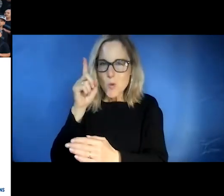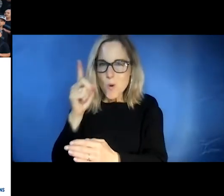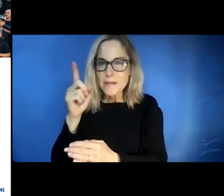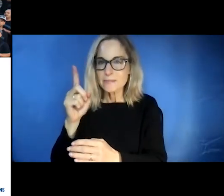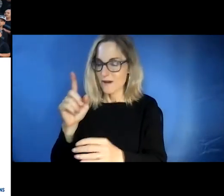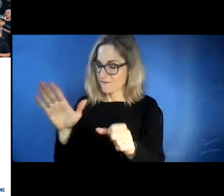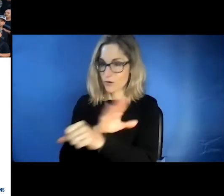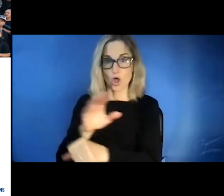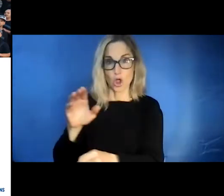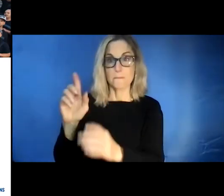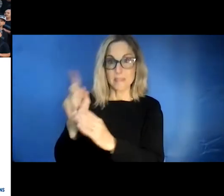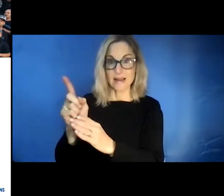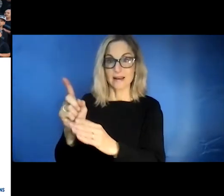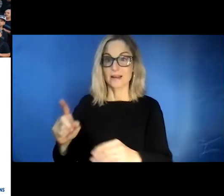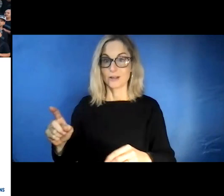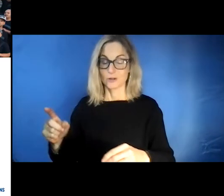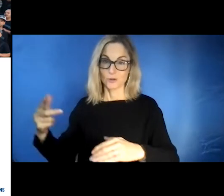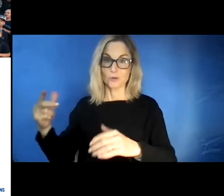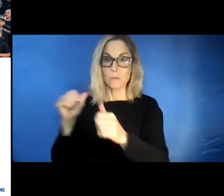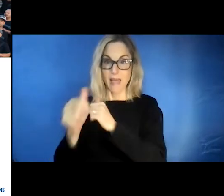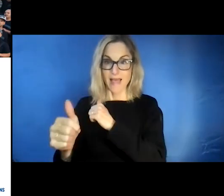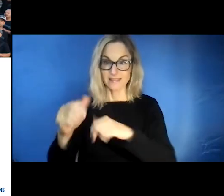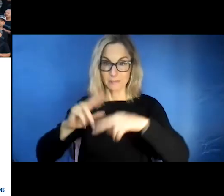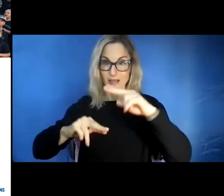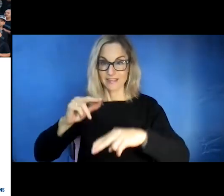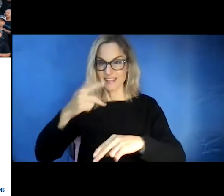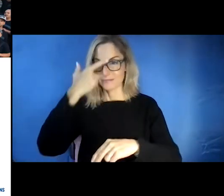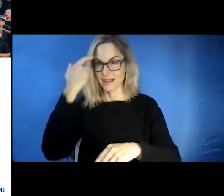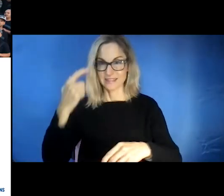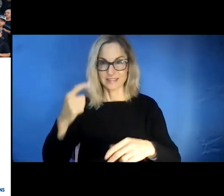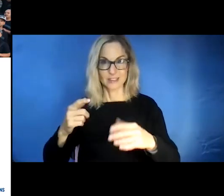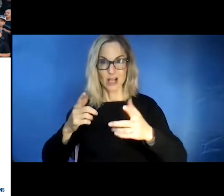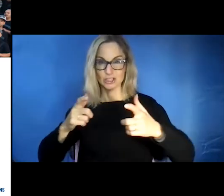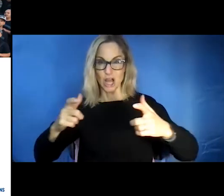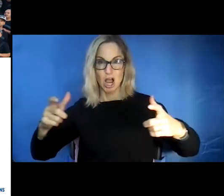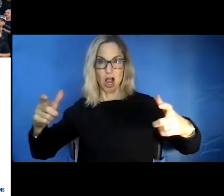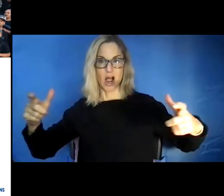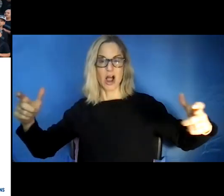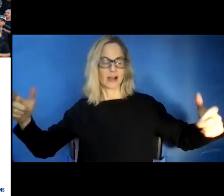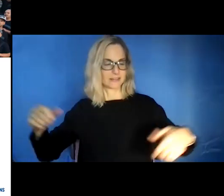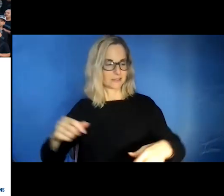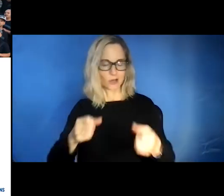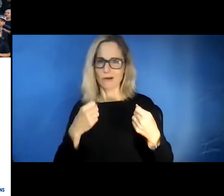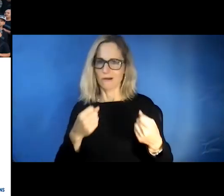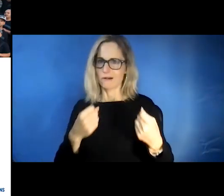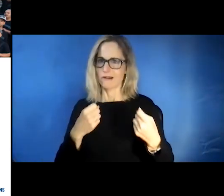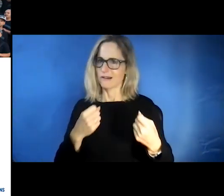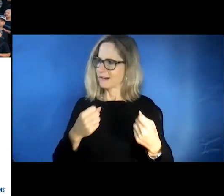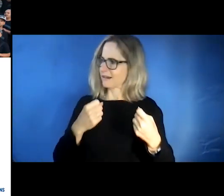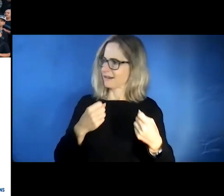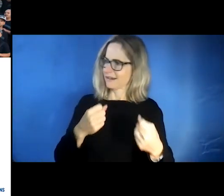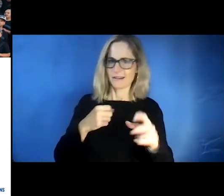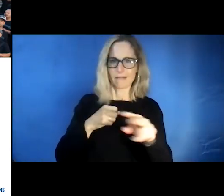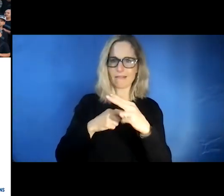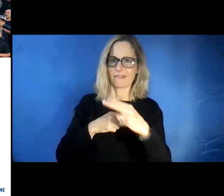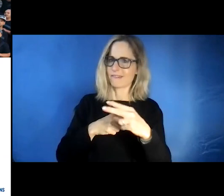facilities in the world. And you've got a unique inside track to getting an opportunity to work there for the second largest